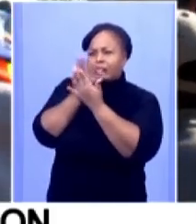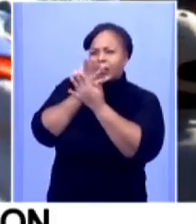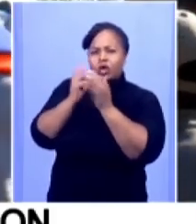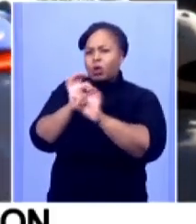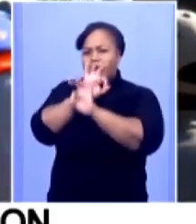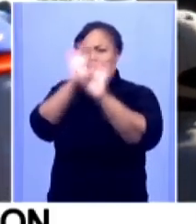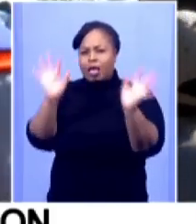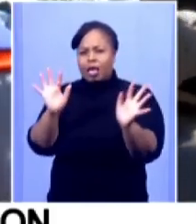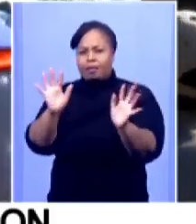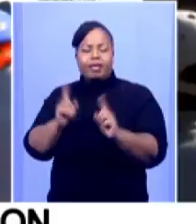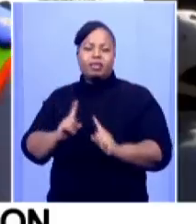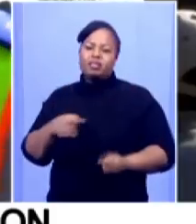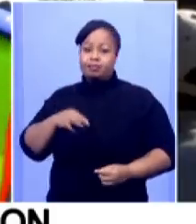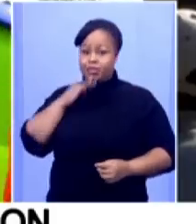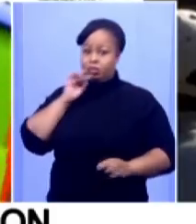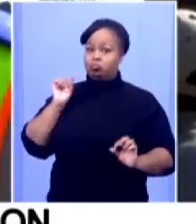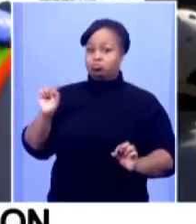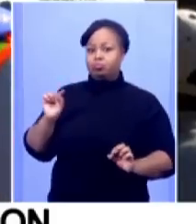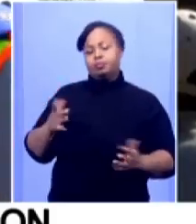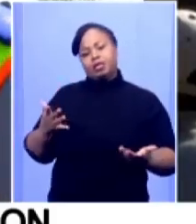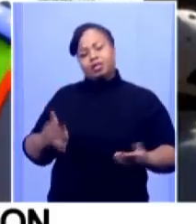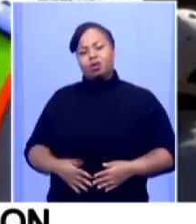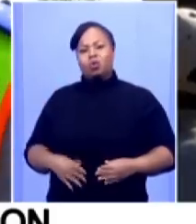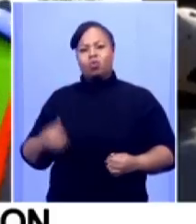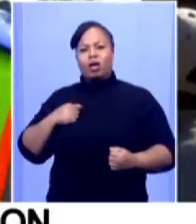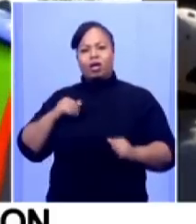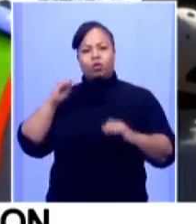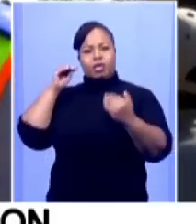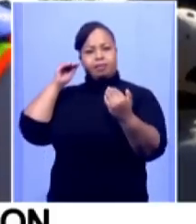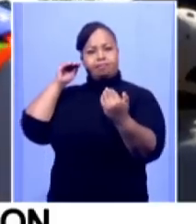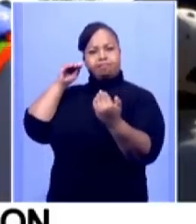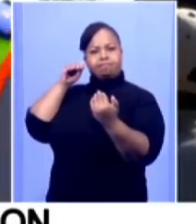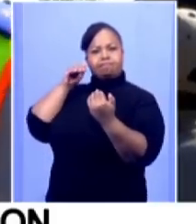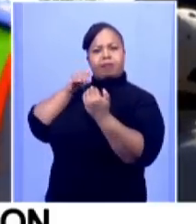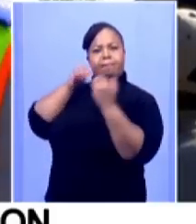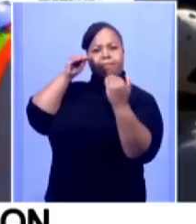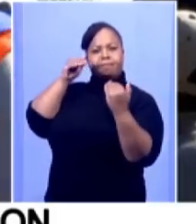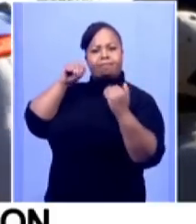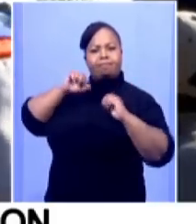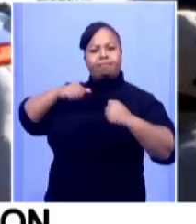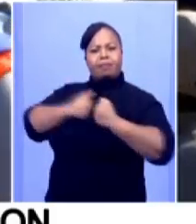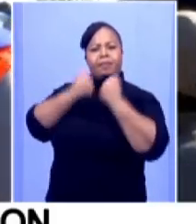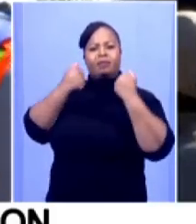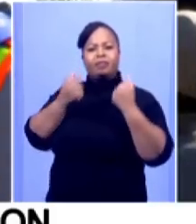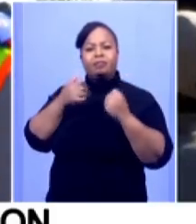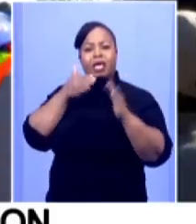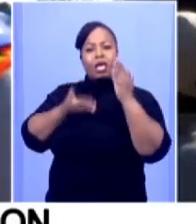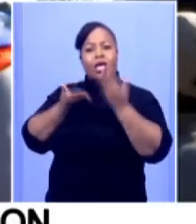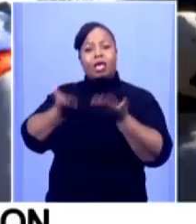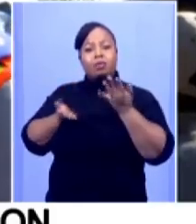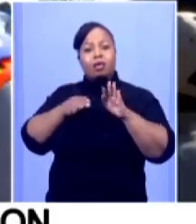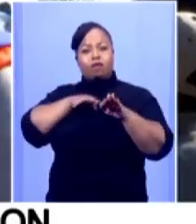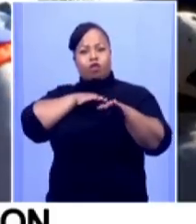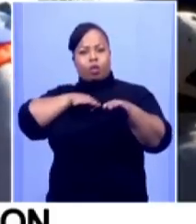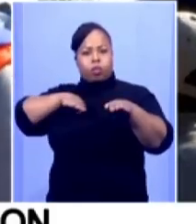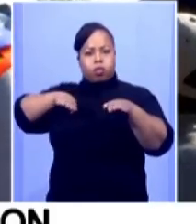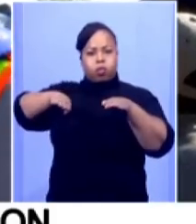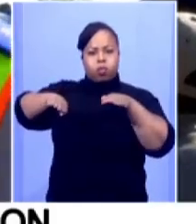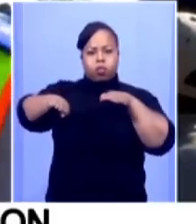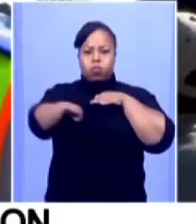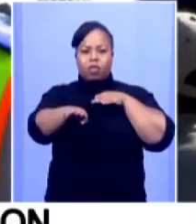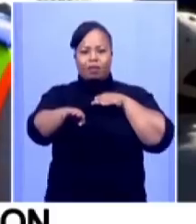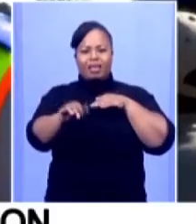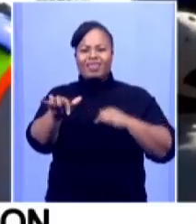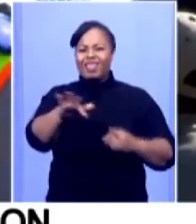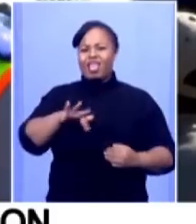that in a head-on collision there might be that somebody could have overtaken in an unsafe area, but we're